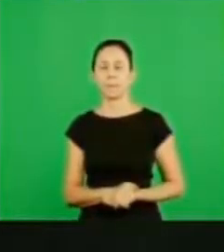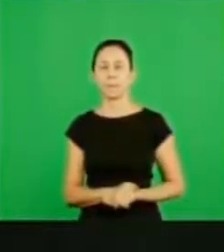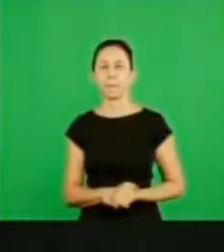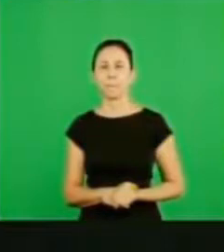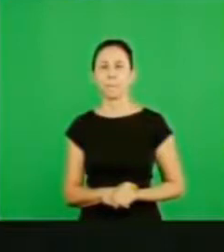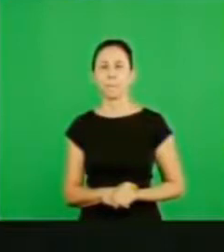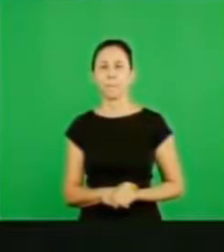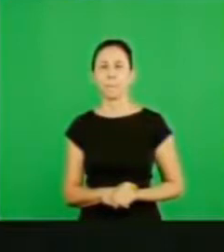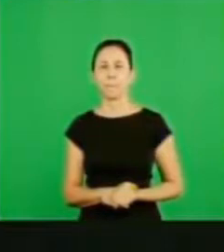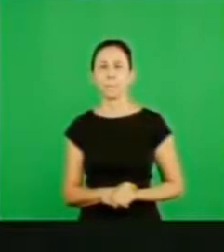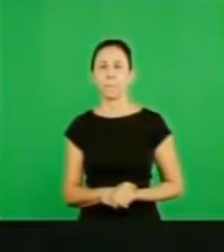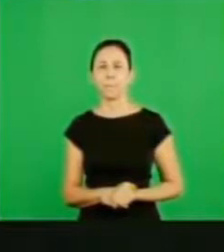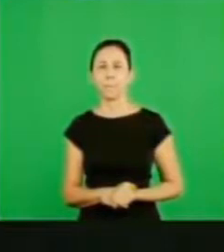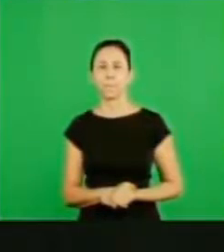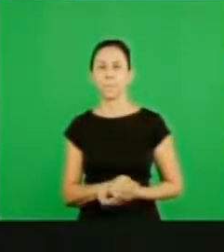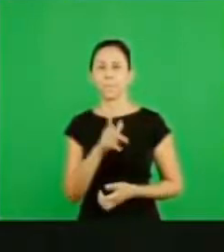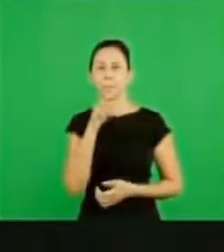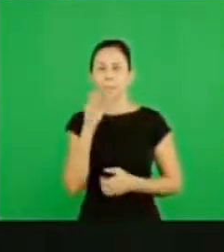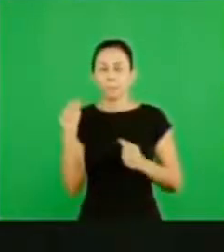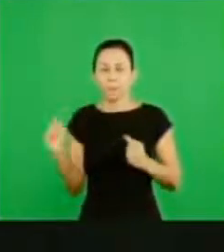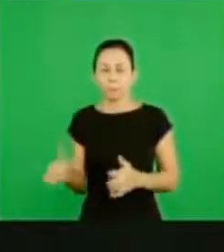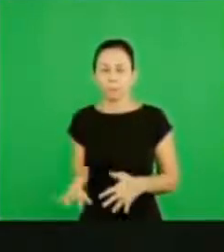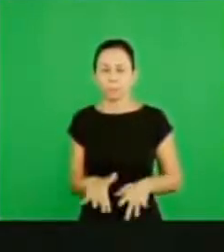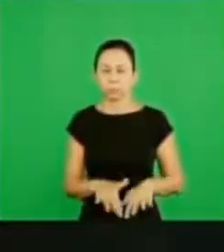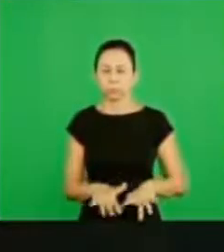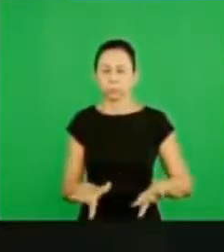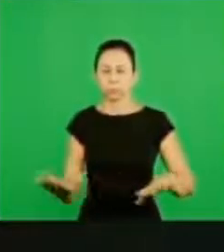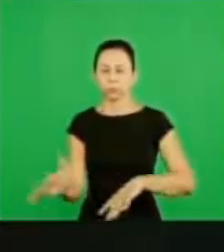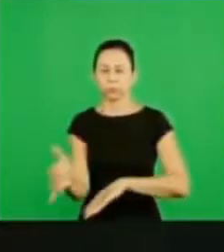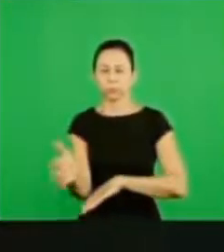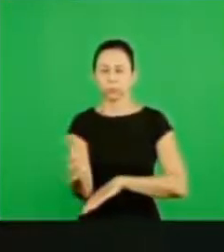And a third of the sea